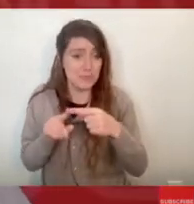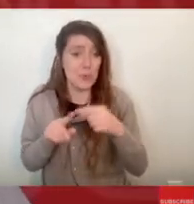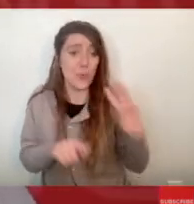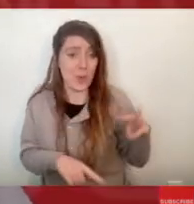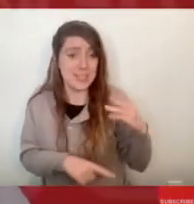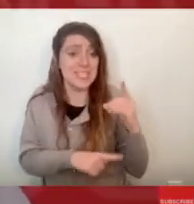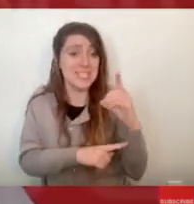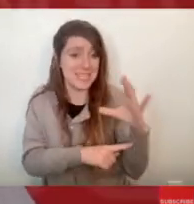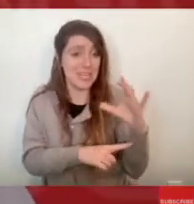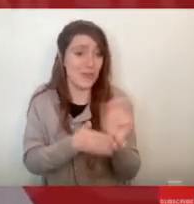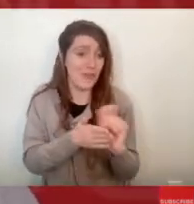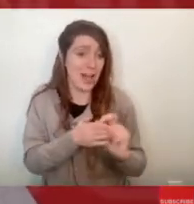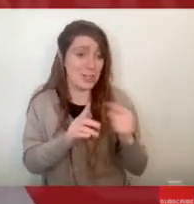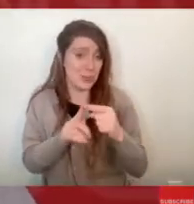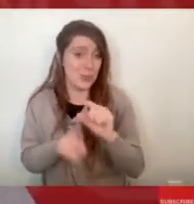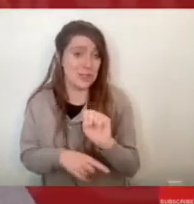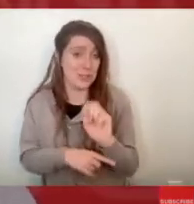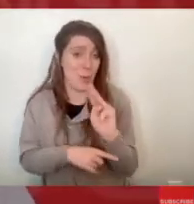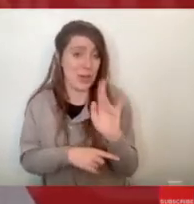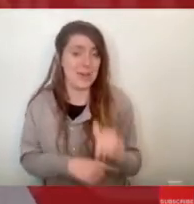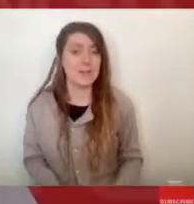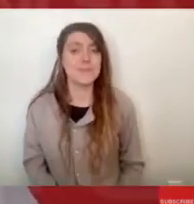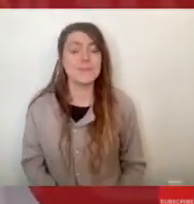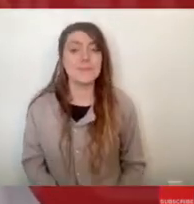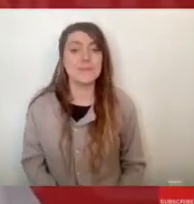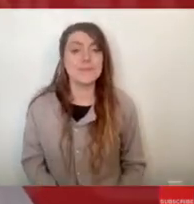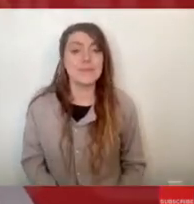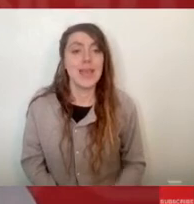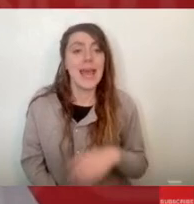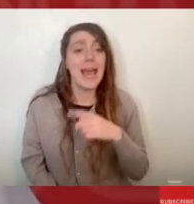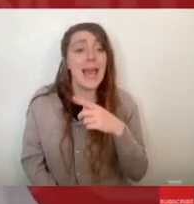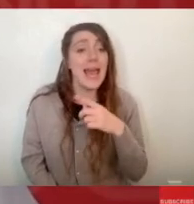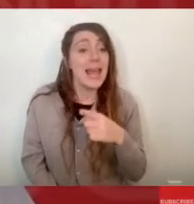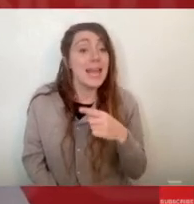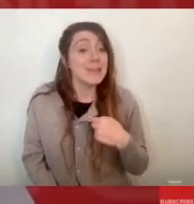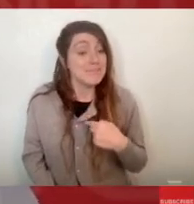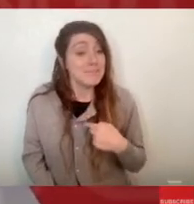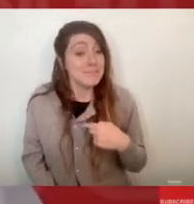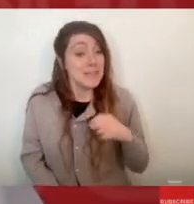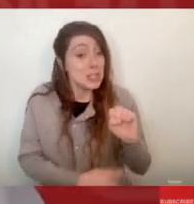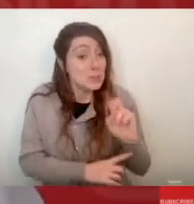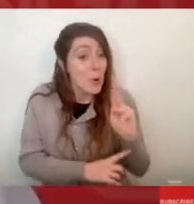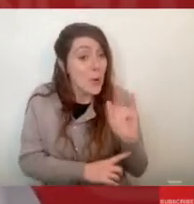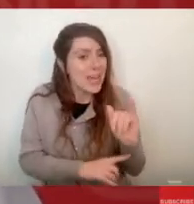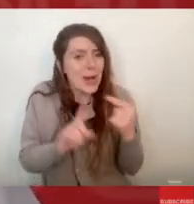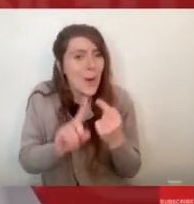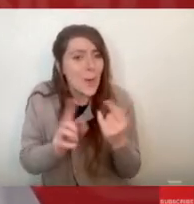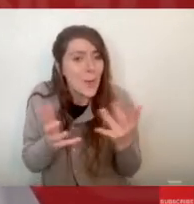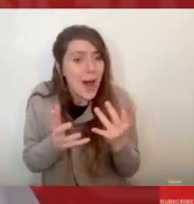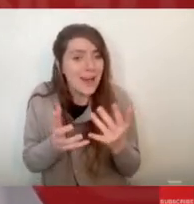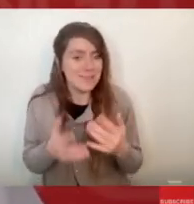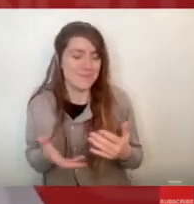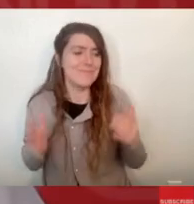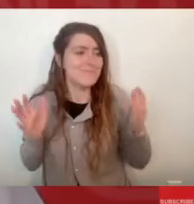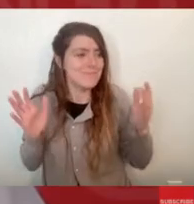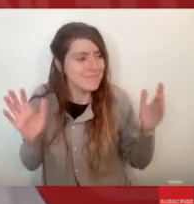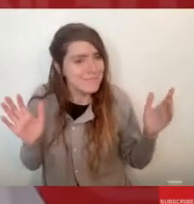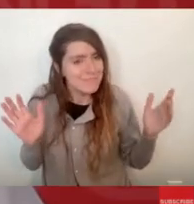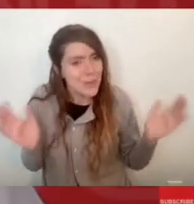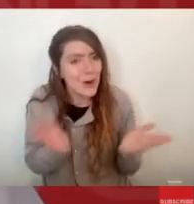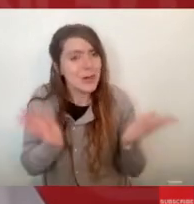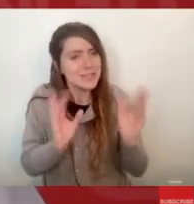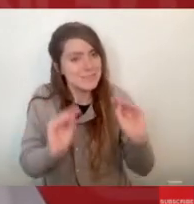Bear has historically used his bear charm to inspire generations to help prevent fires, and now researchers are using